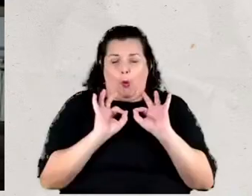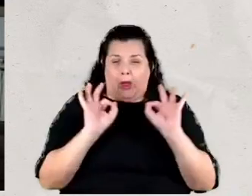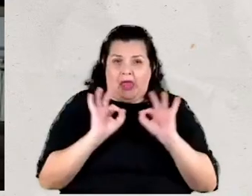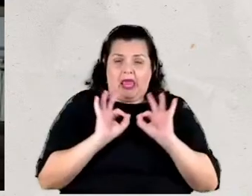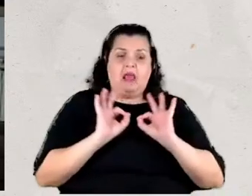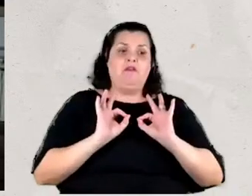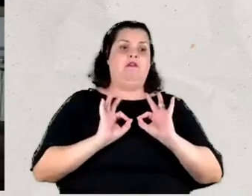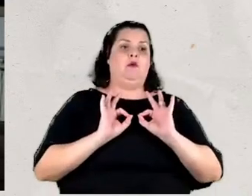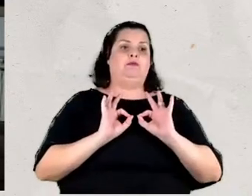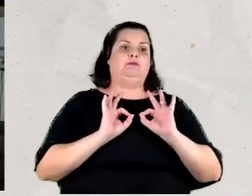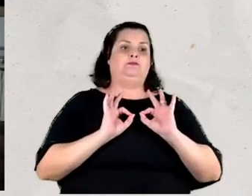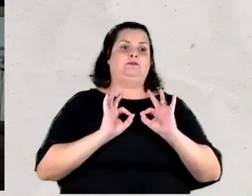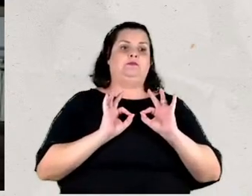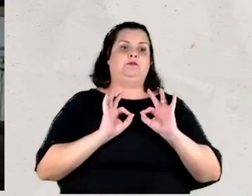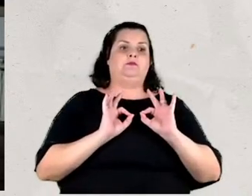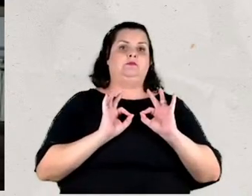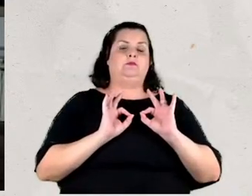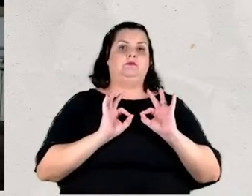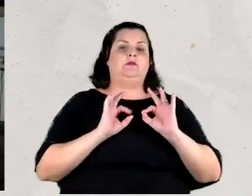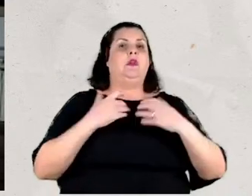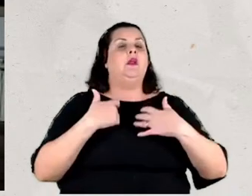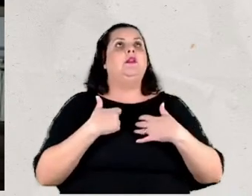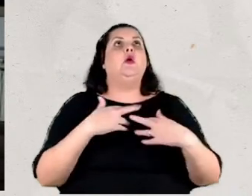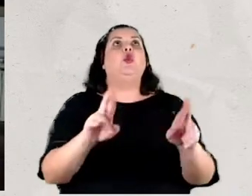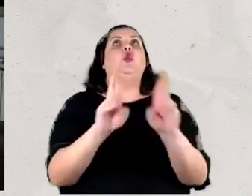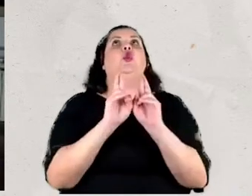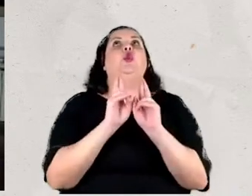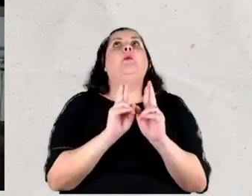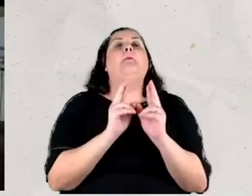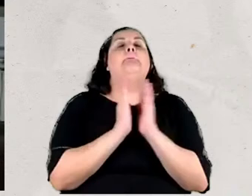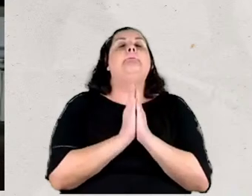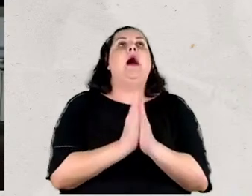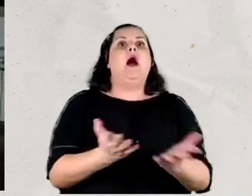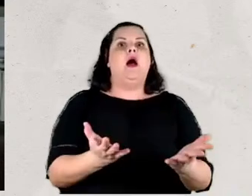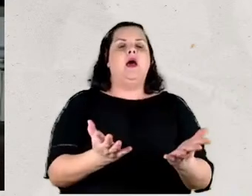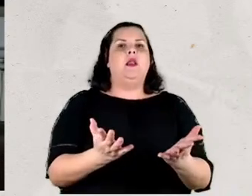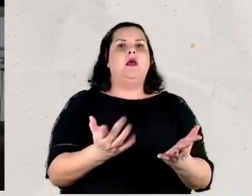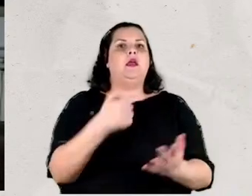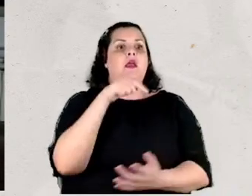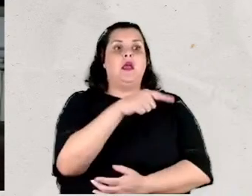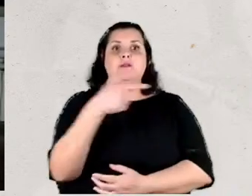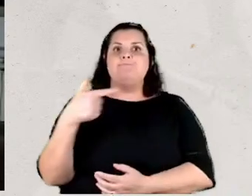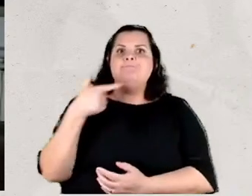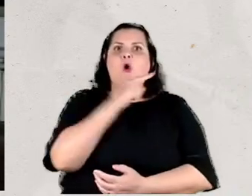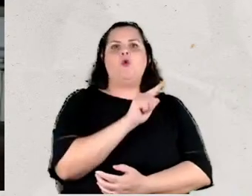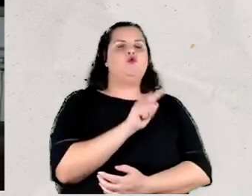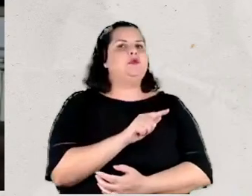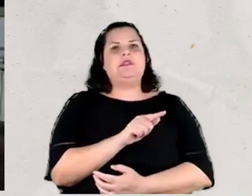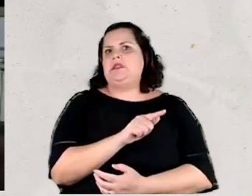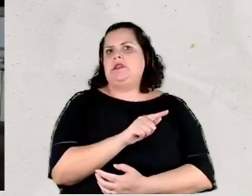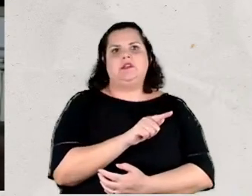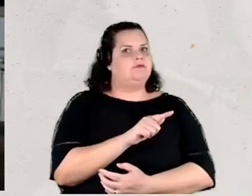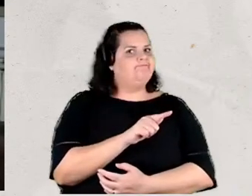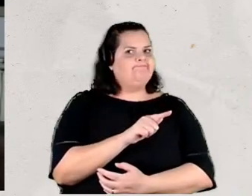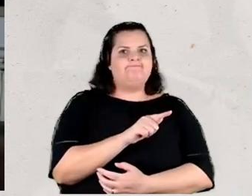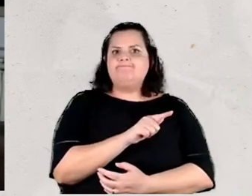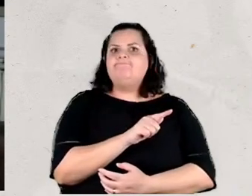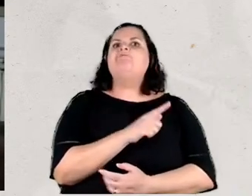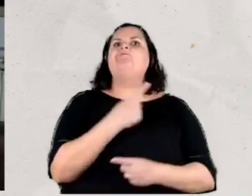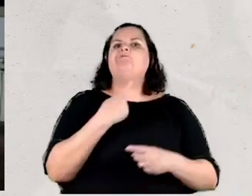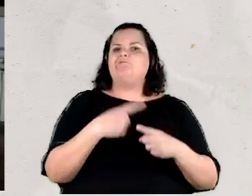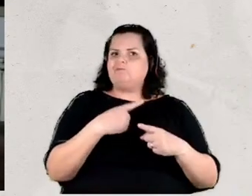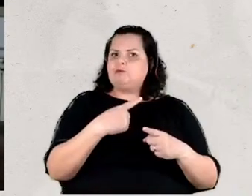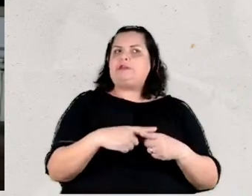government, and then will be will and I believe that he if if he's not able to form a government